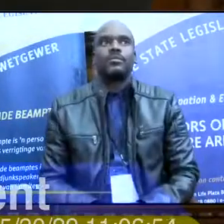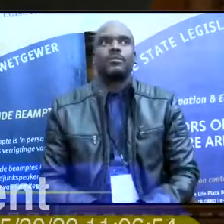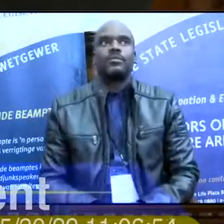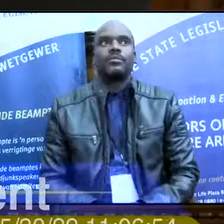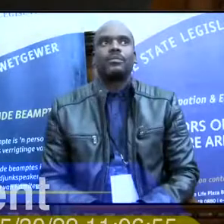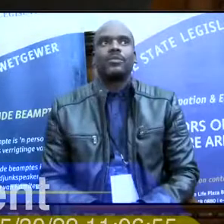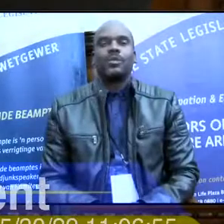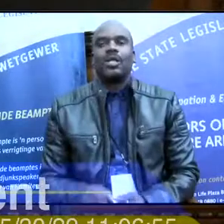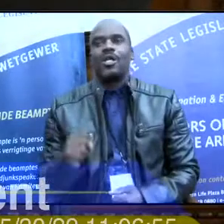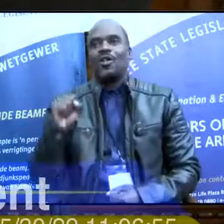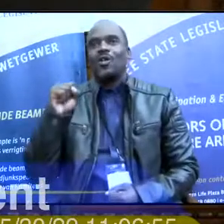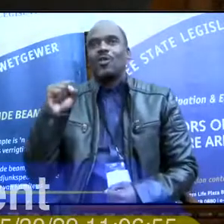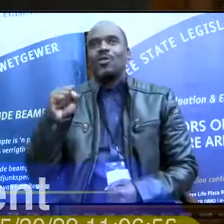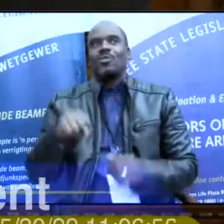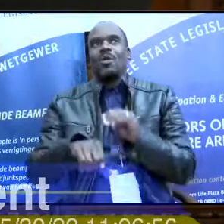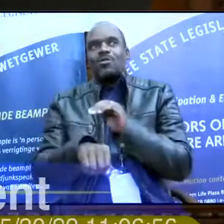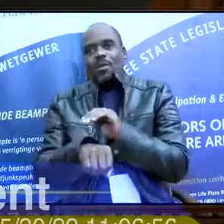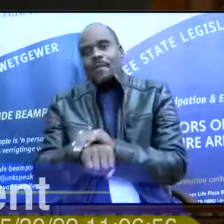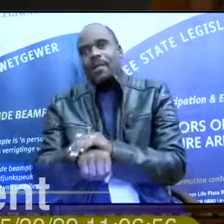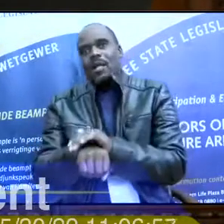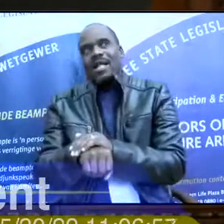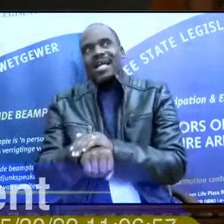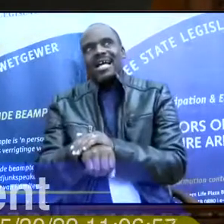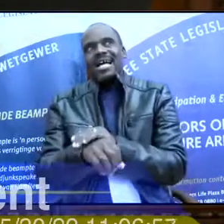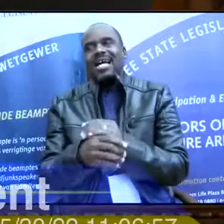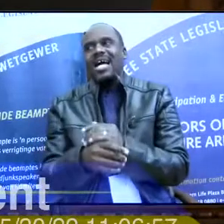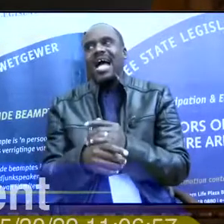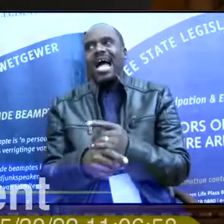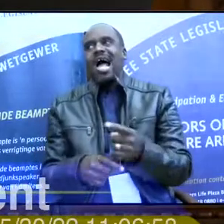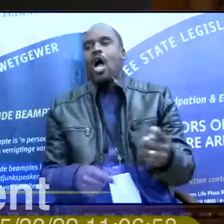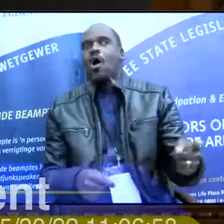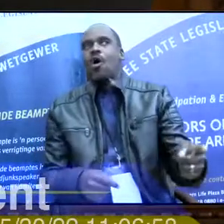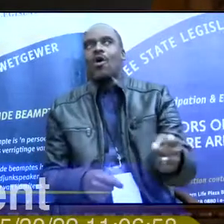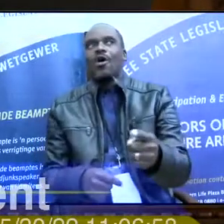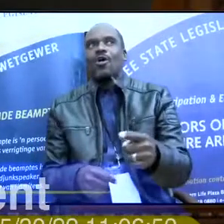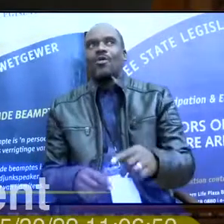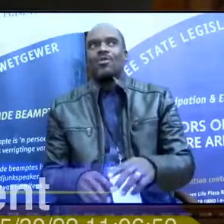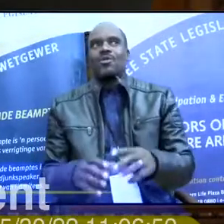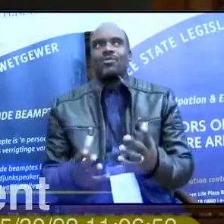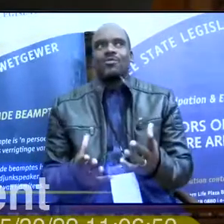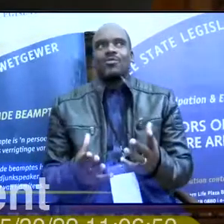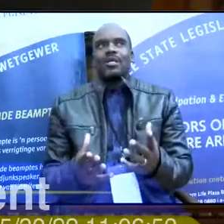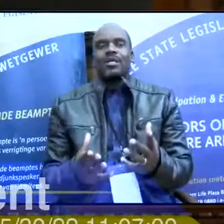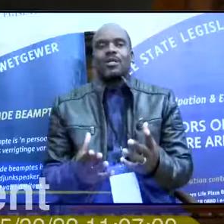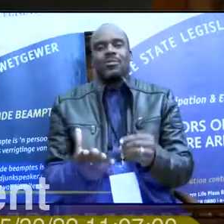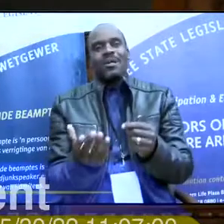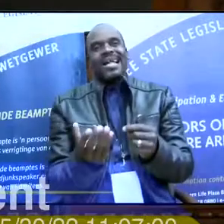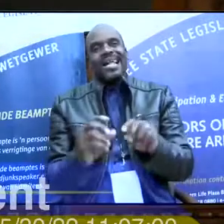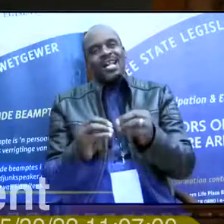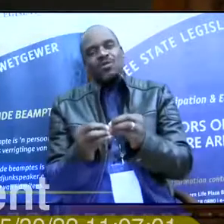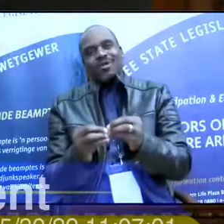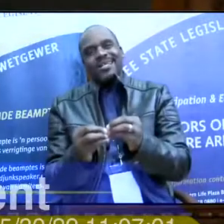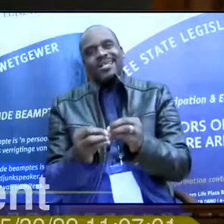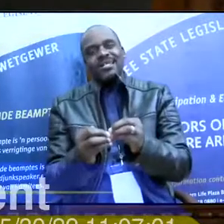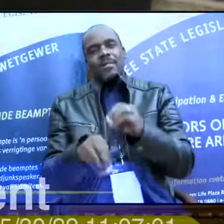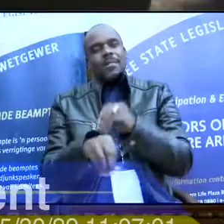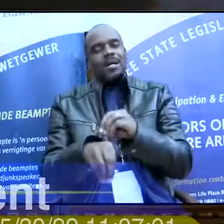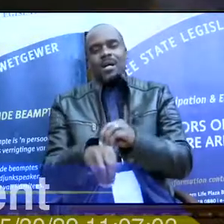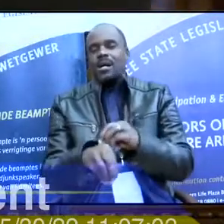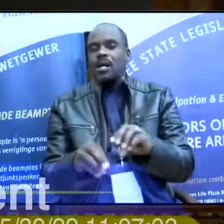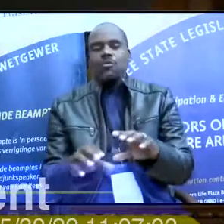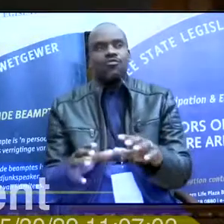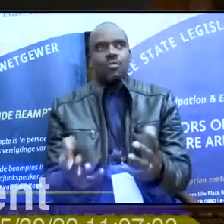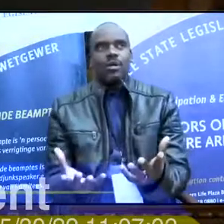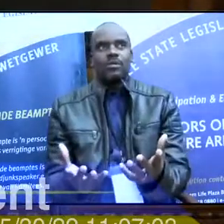comrades what about digital currencies how is that going to fit our financing our